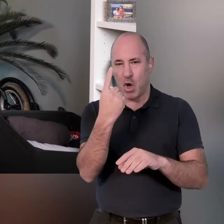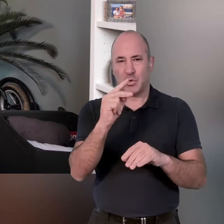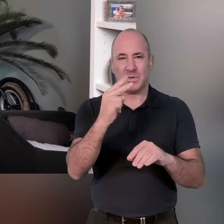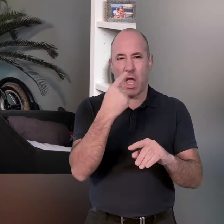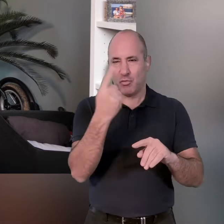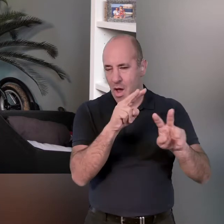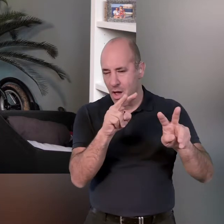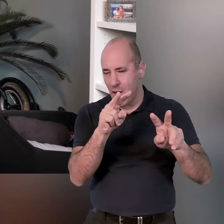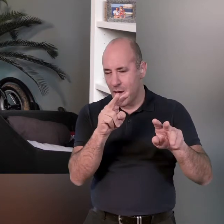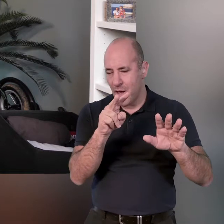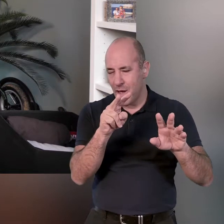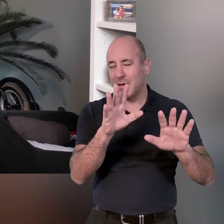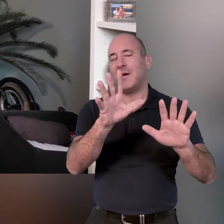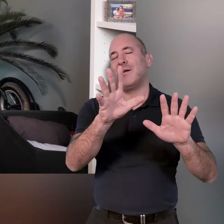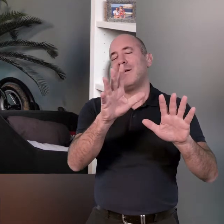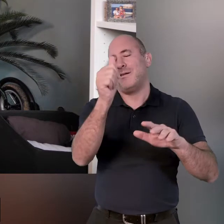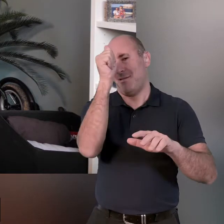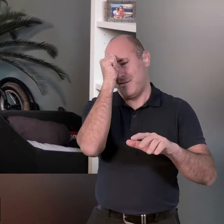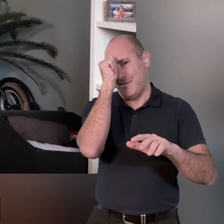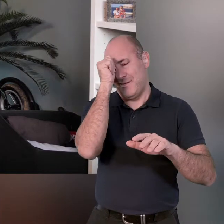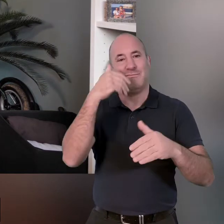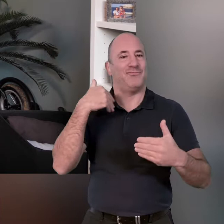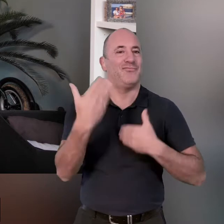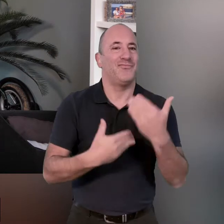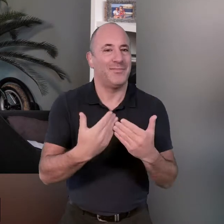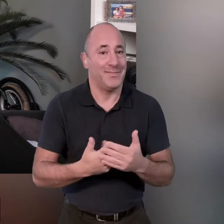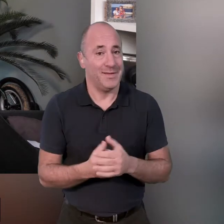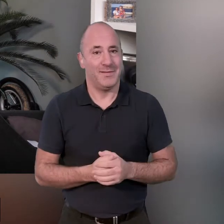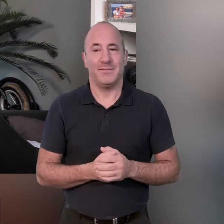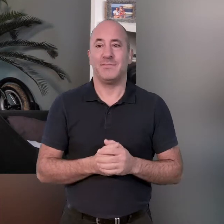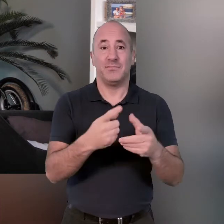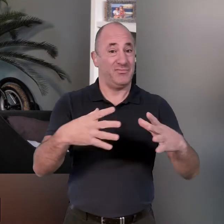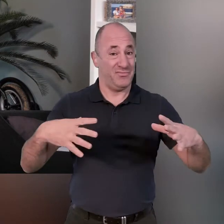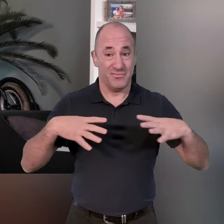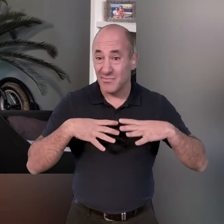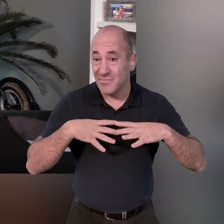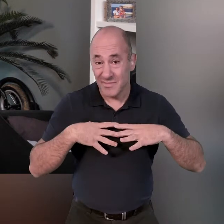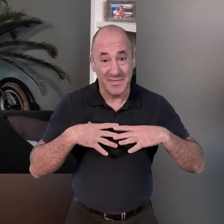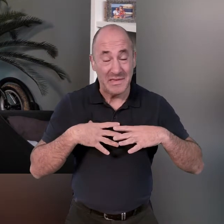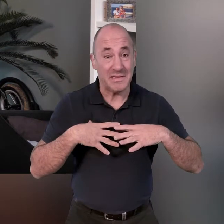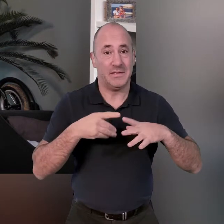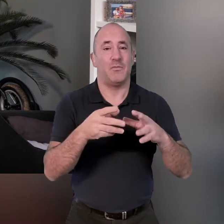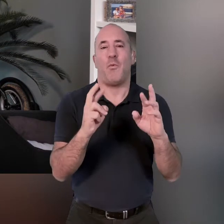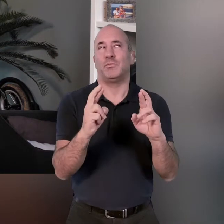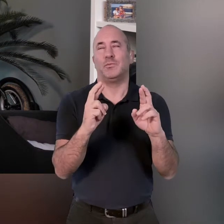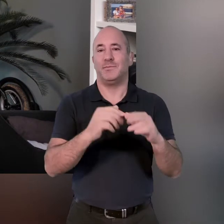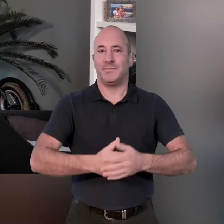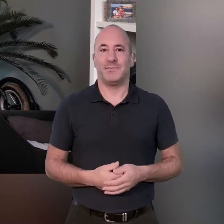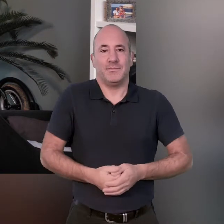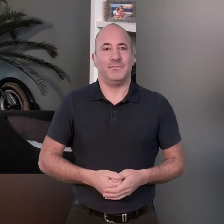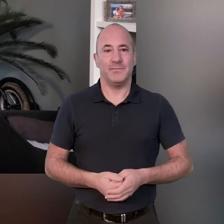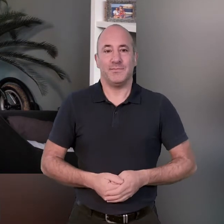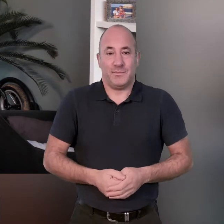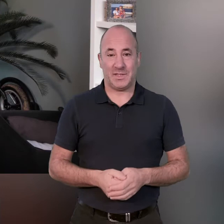maybe round or 2, and then go back and you can start then, rather than getting confused halfway through it. Okay, are we ready to go? I